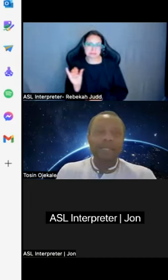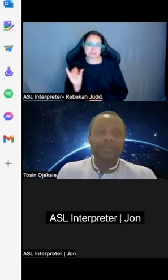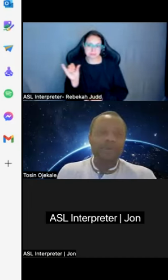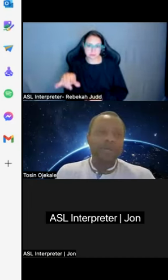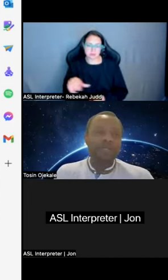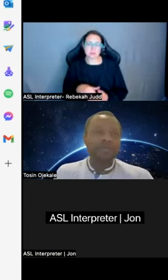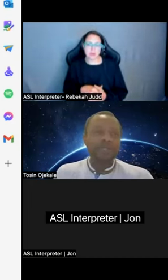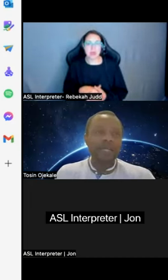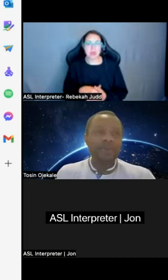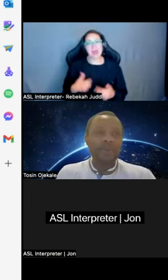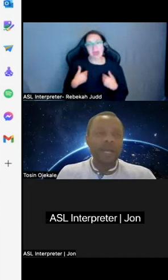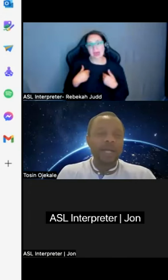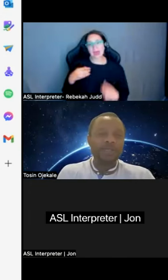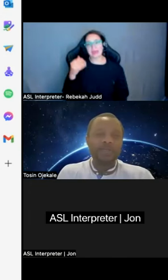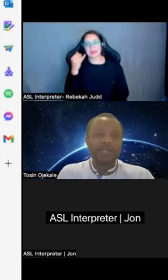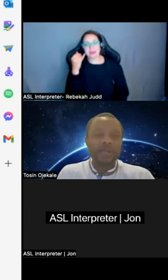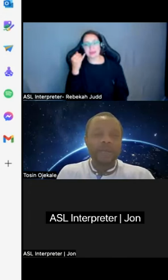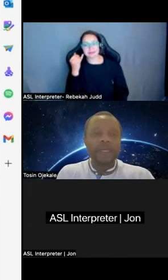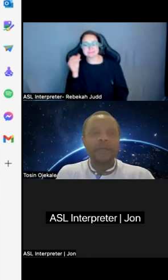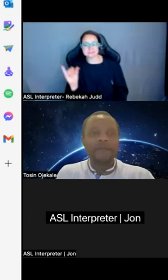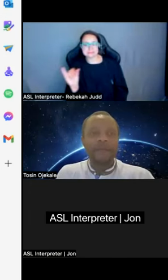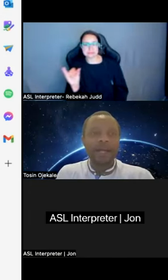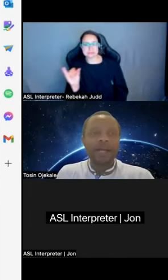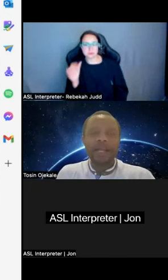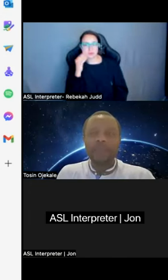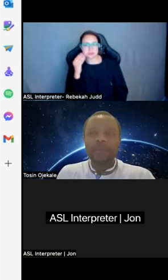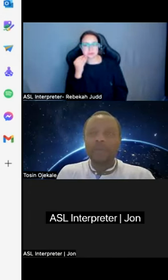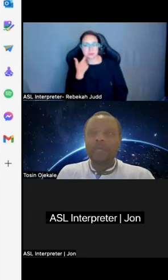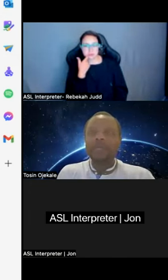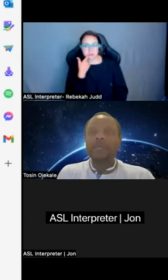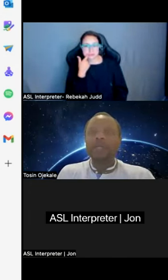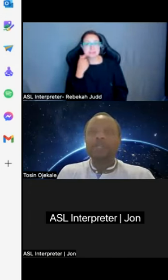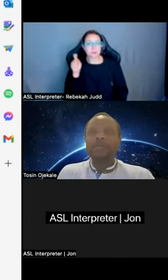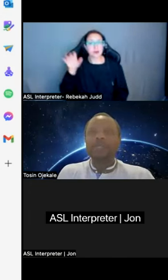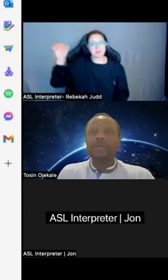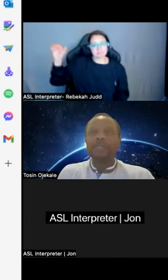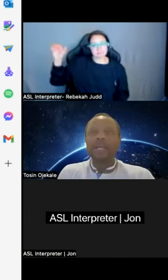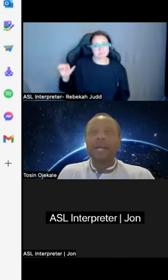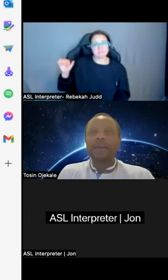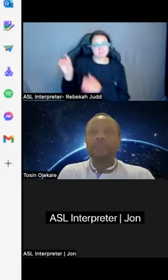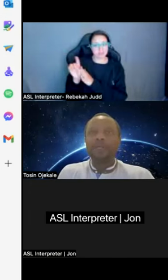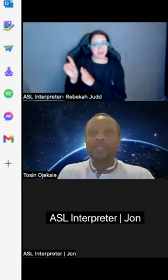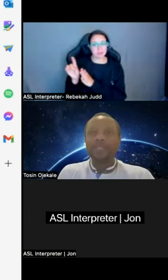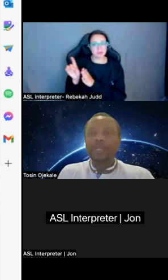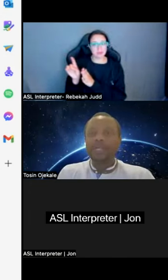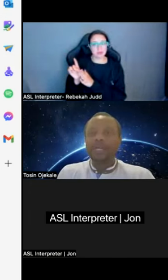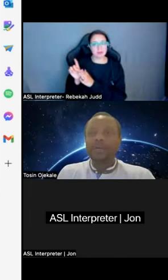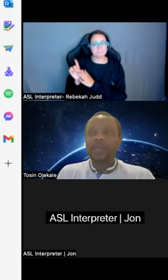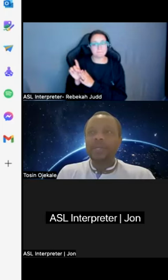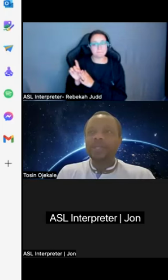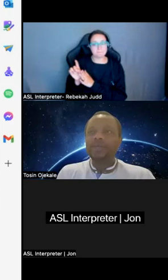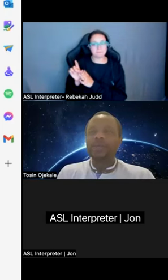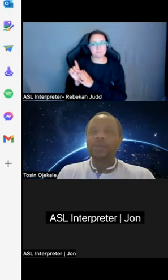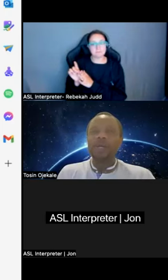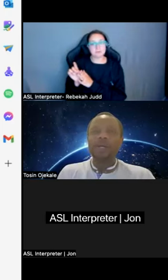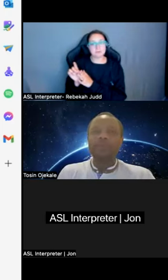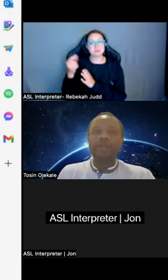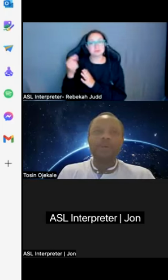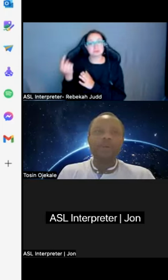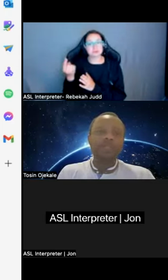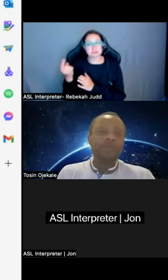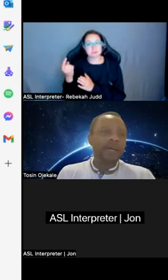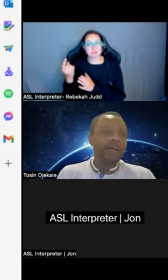similar experience recently where we had to use the fire alarm, okay? So there was a car burning, okay?